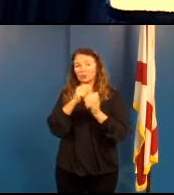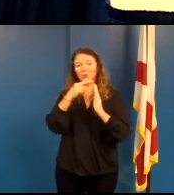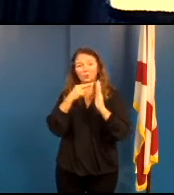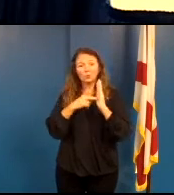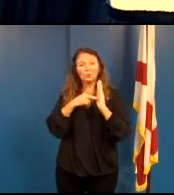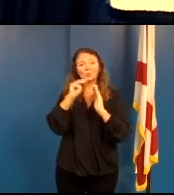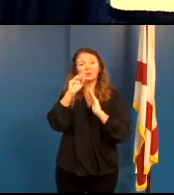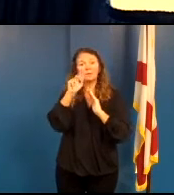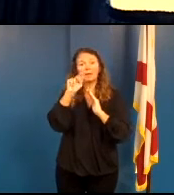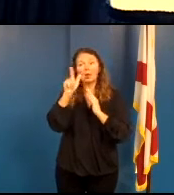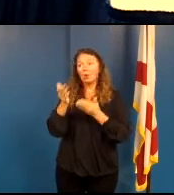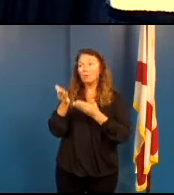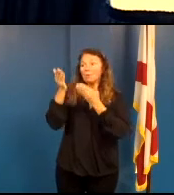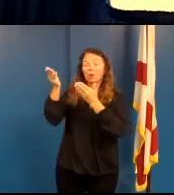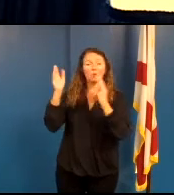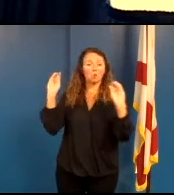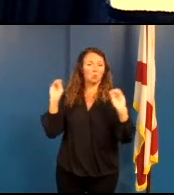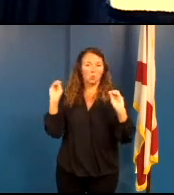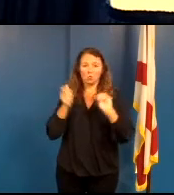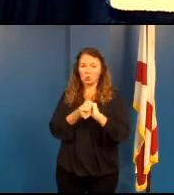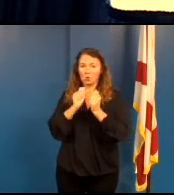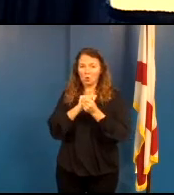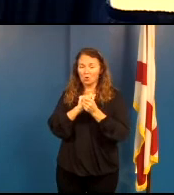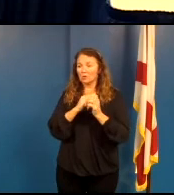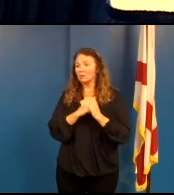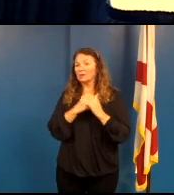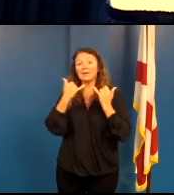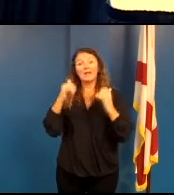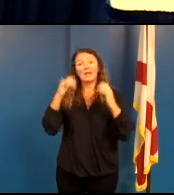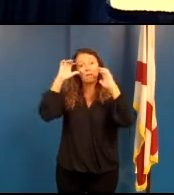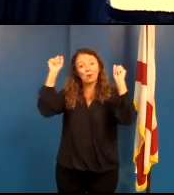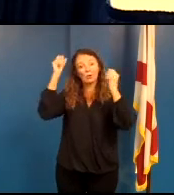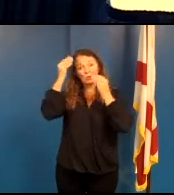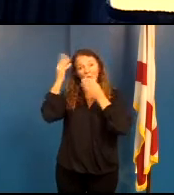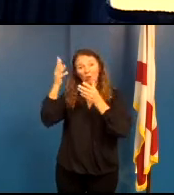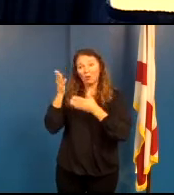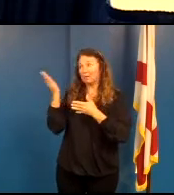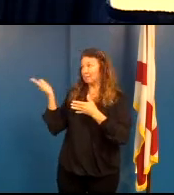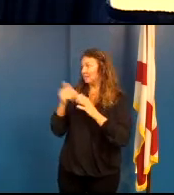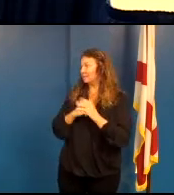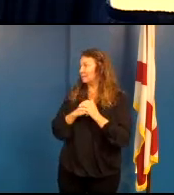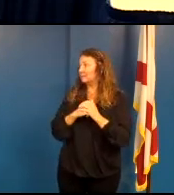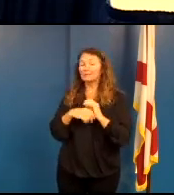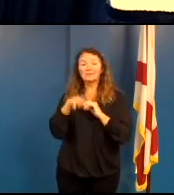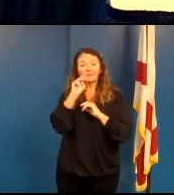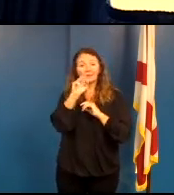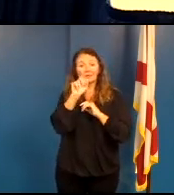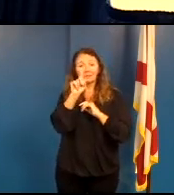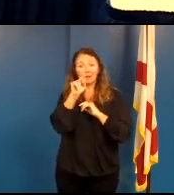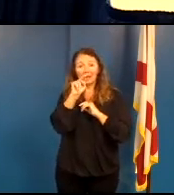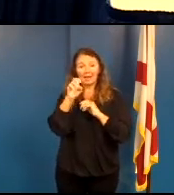rules manual proposed, and so now we have our president's report. Actually, Madeline and